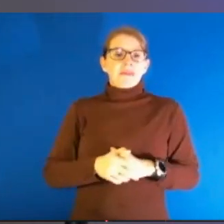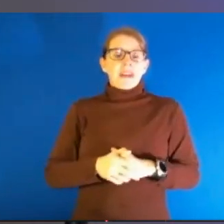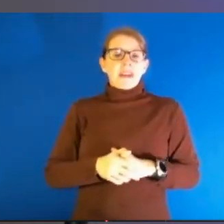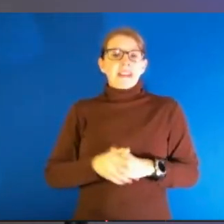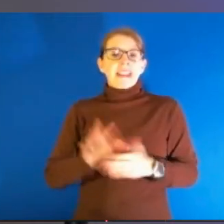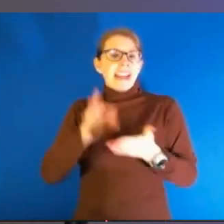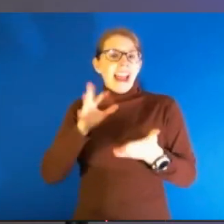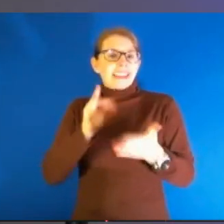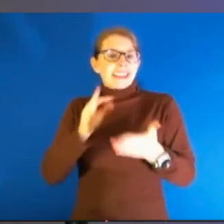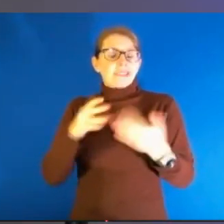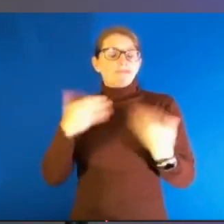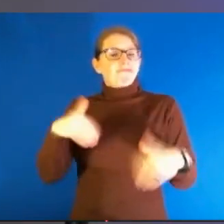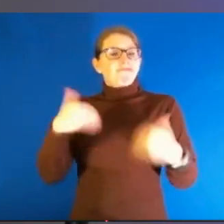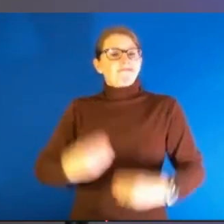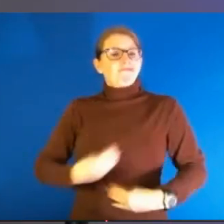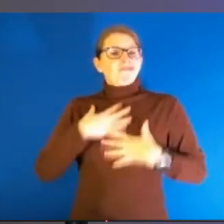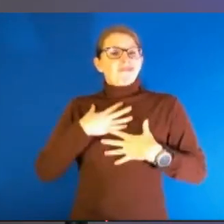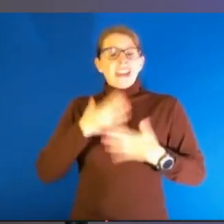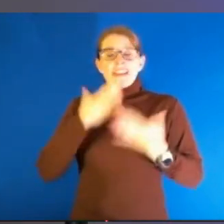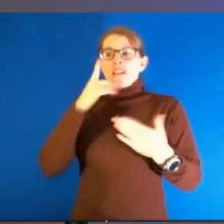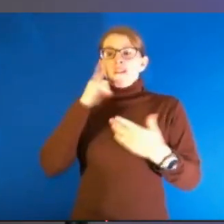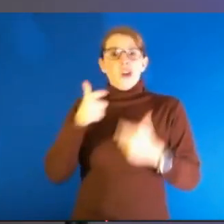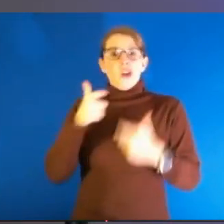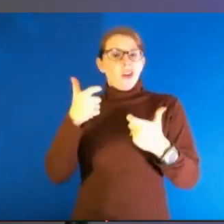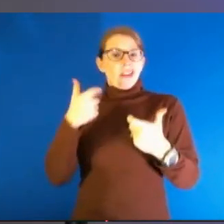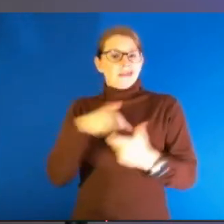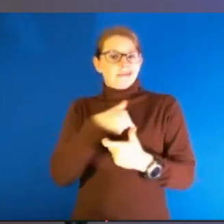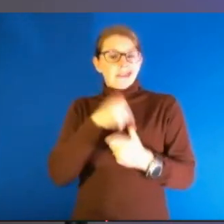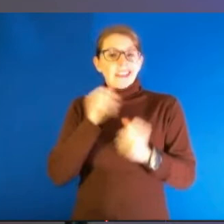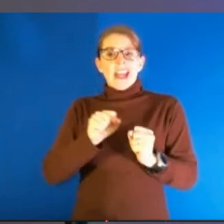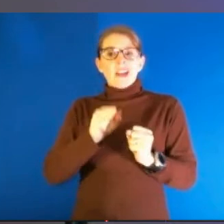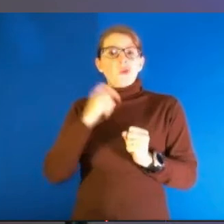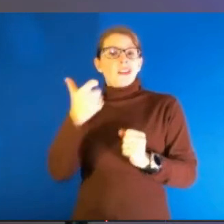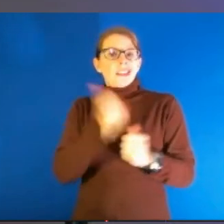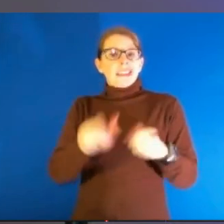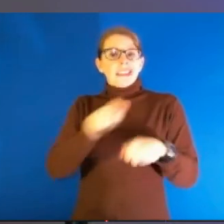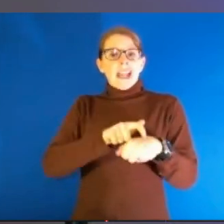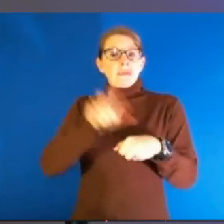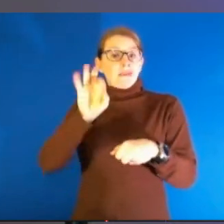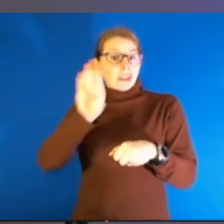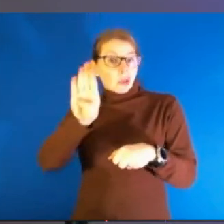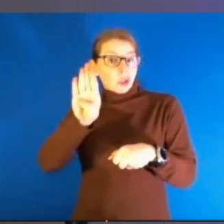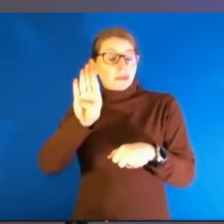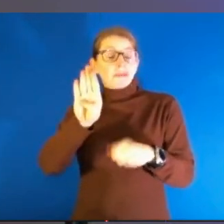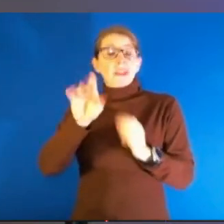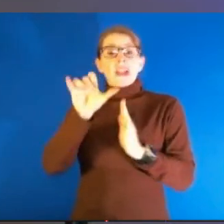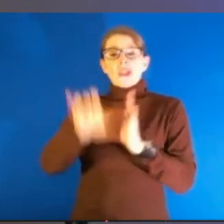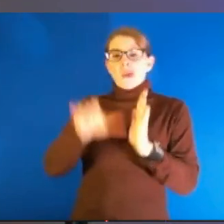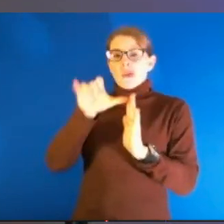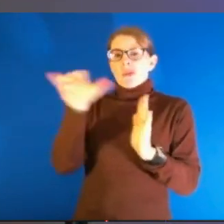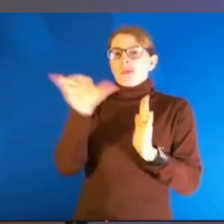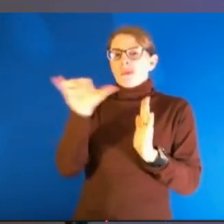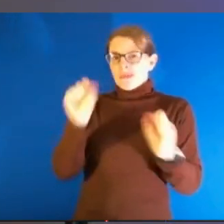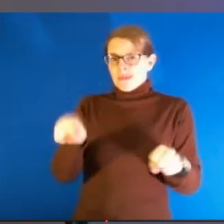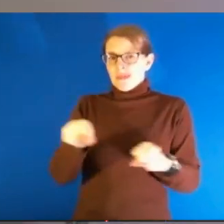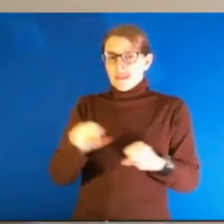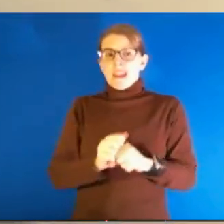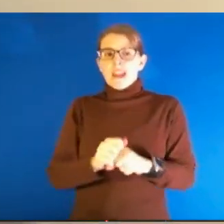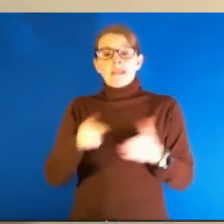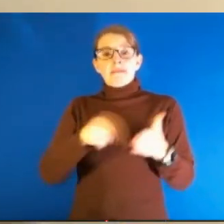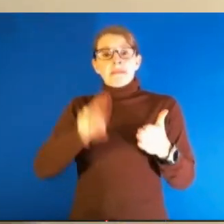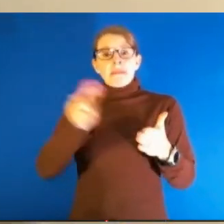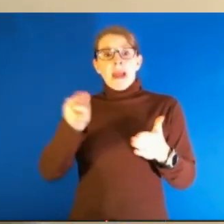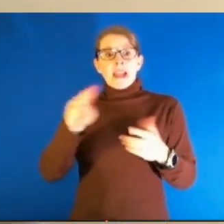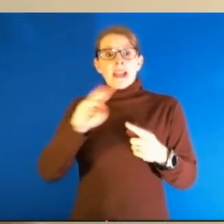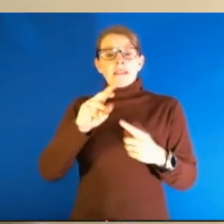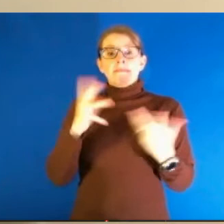for being with us today. Don't forget, you can catch our shows anytime by logging on to our Facebook page and our YouTube channel coming up on Monday. I just